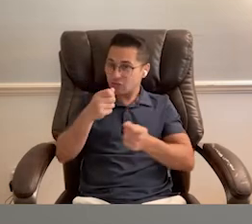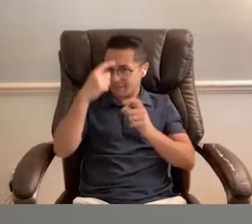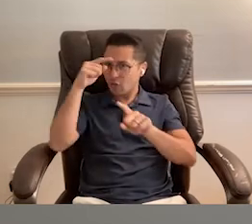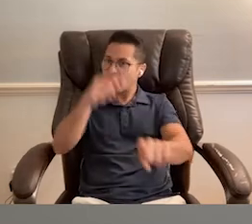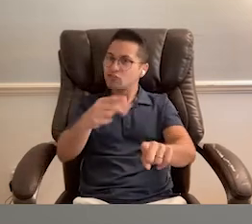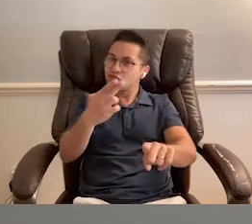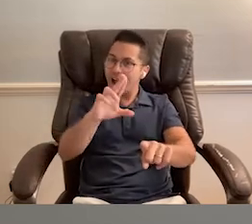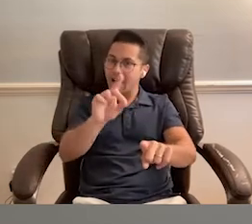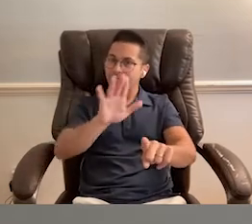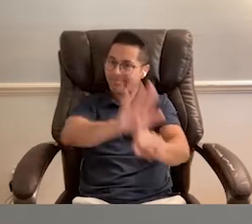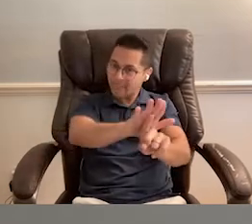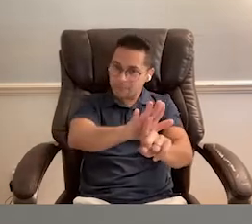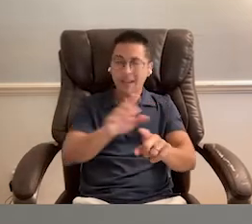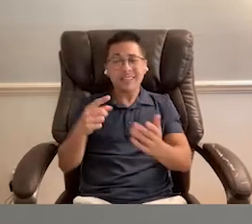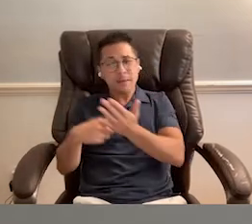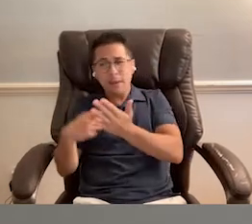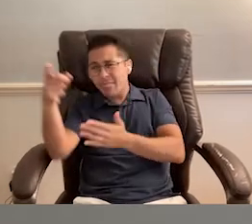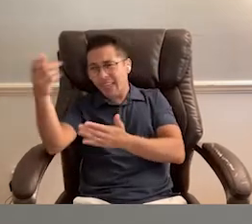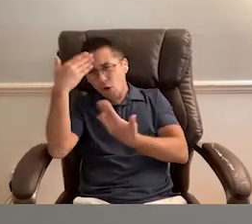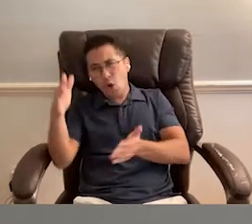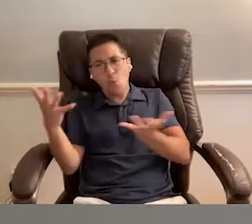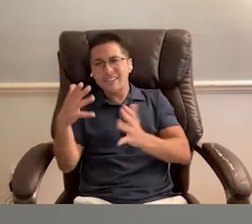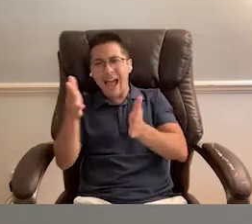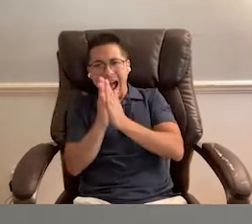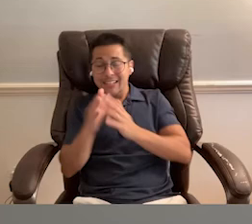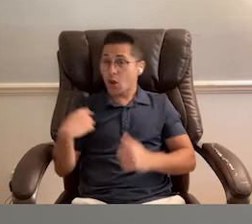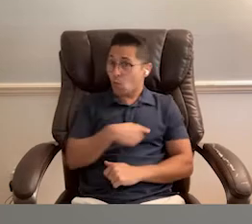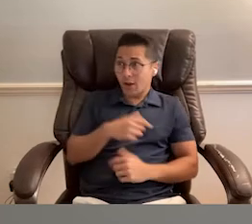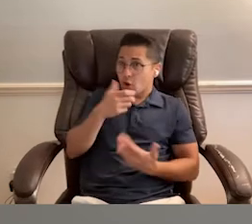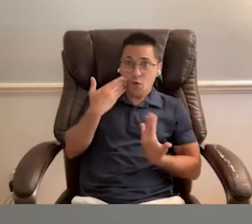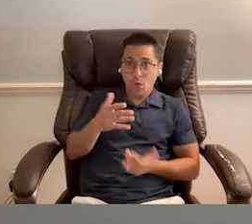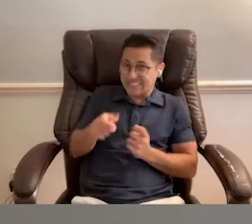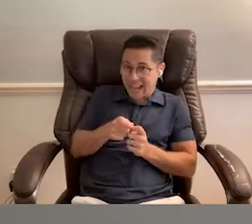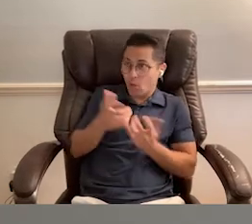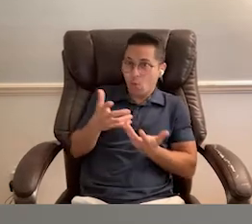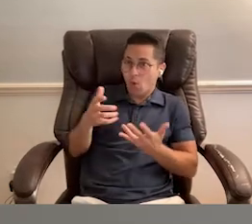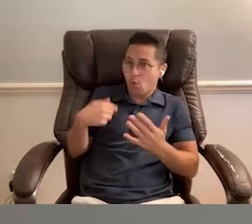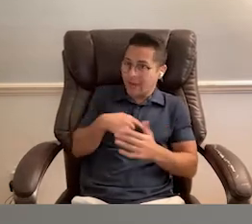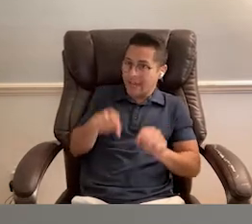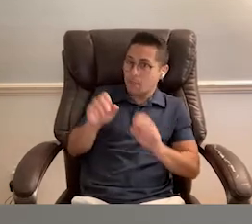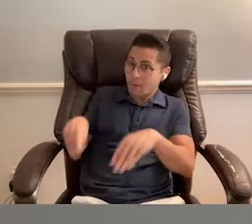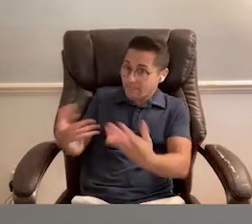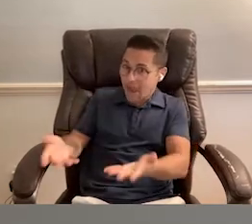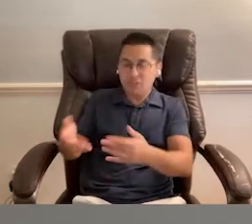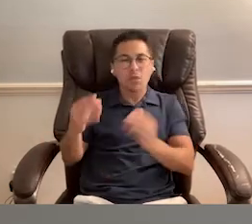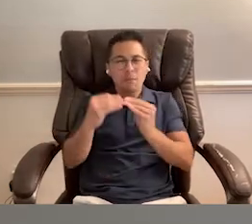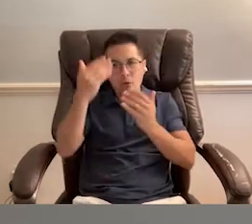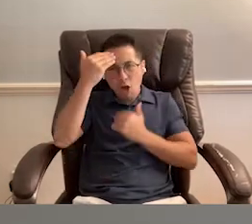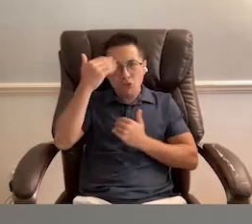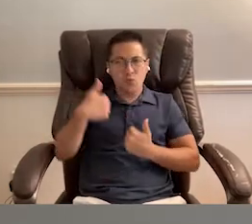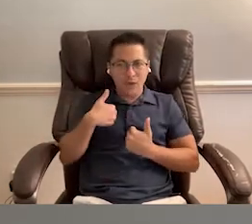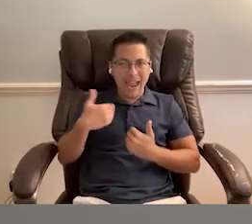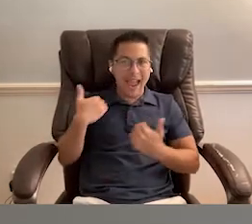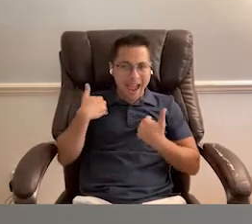well-being. But sometimes they don't know what to ask, and we don't know exactly what can they provide to them. So the more knowledge we have to